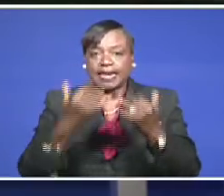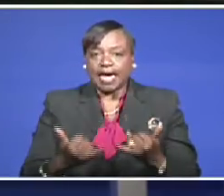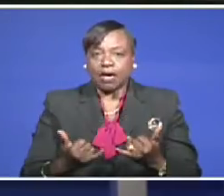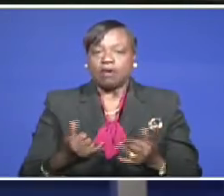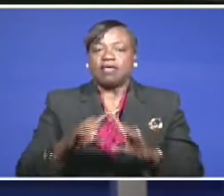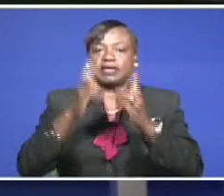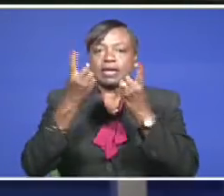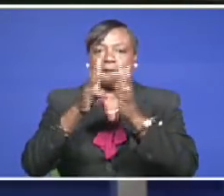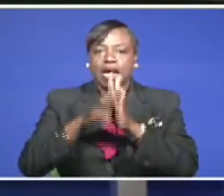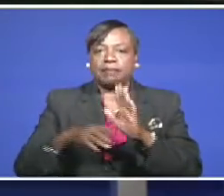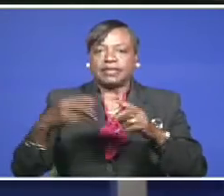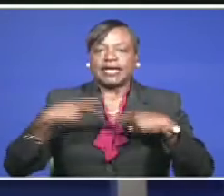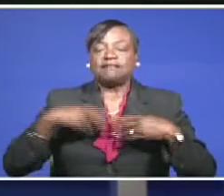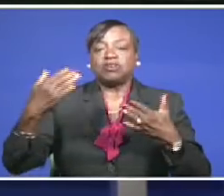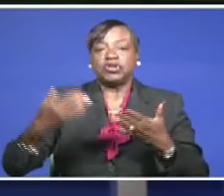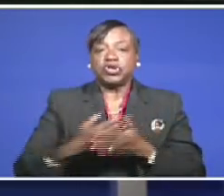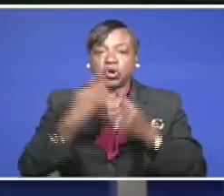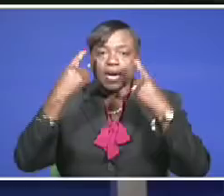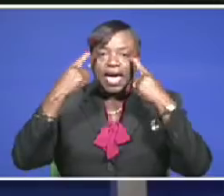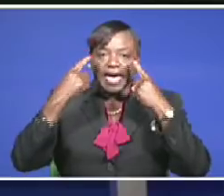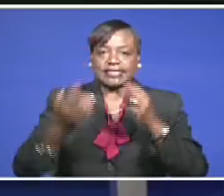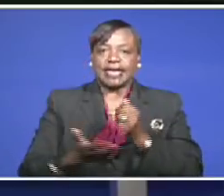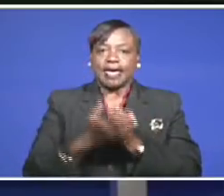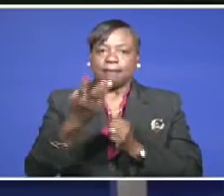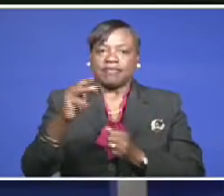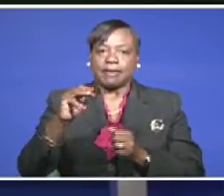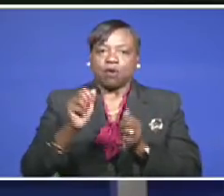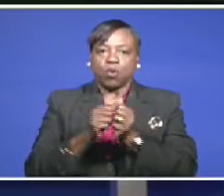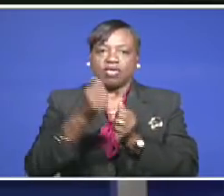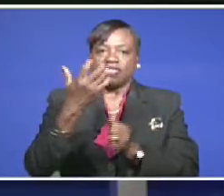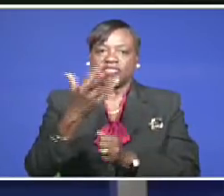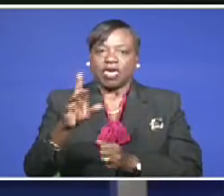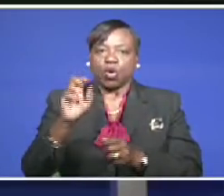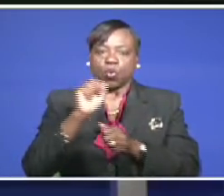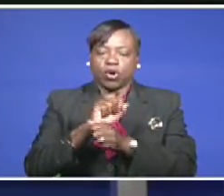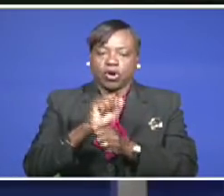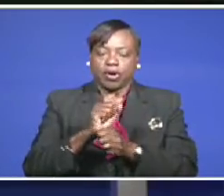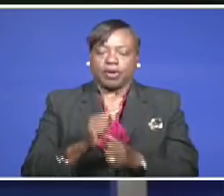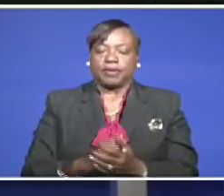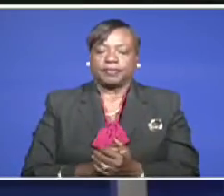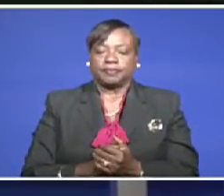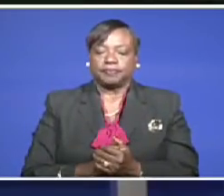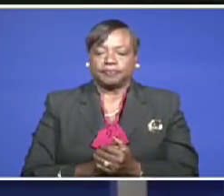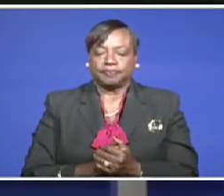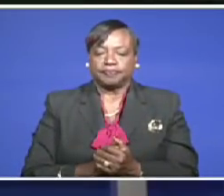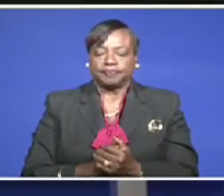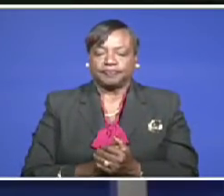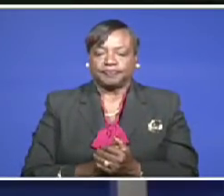of new equipment that should help them in their work. Vaughn Albee reports.